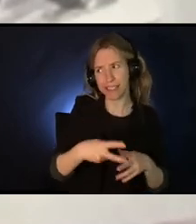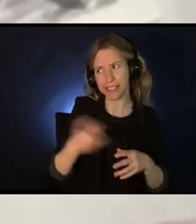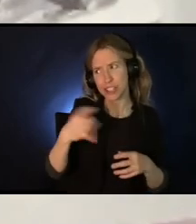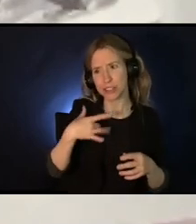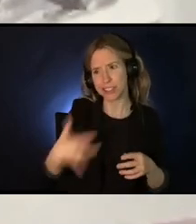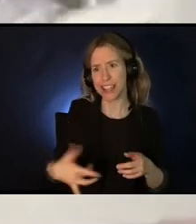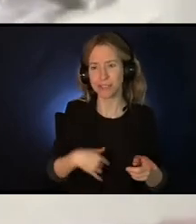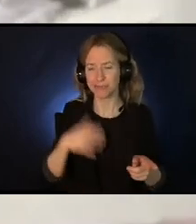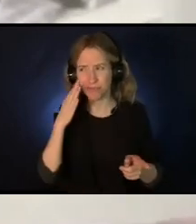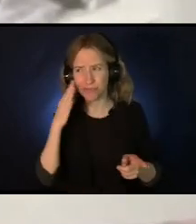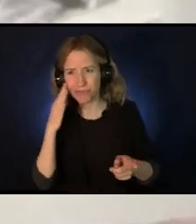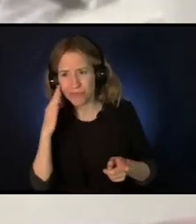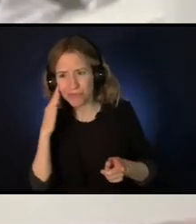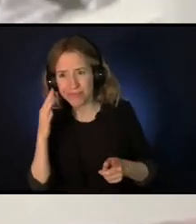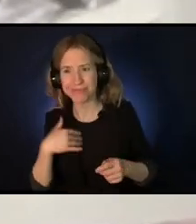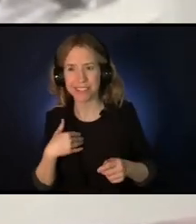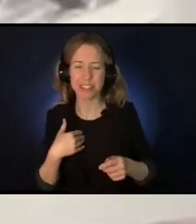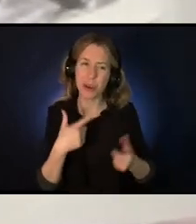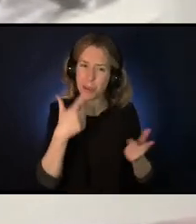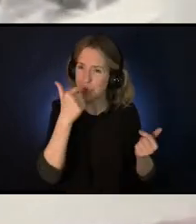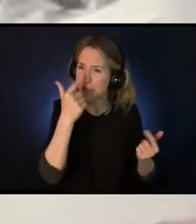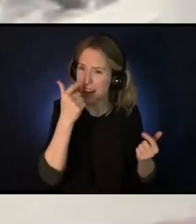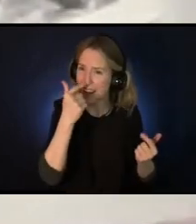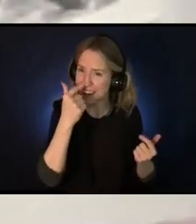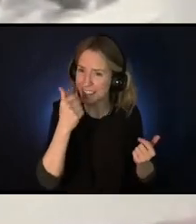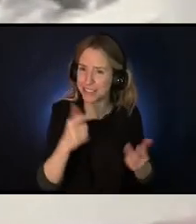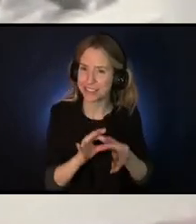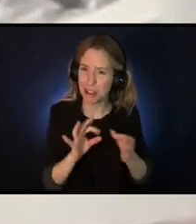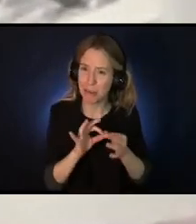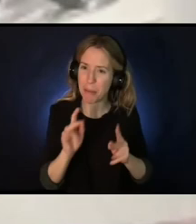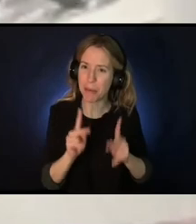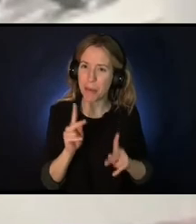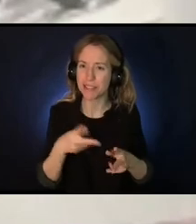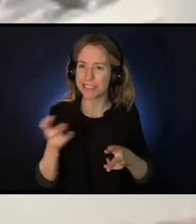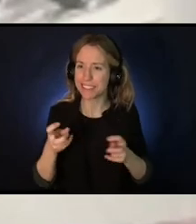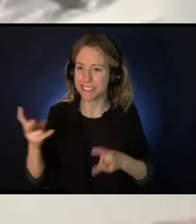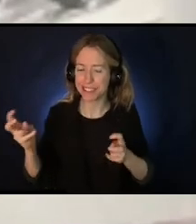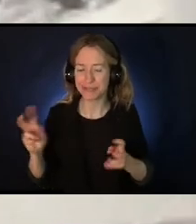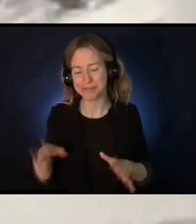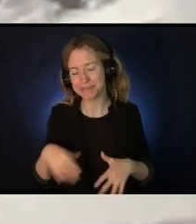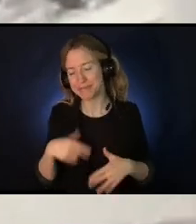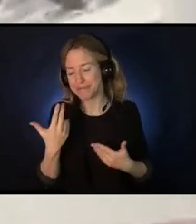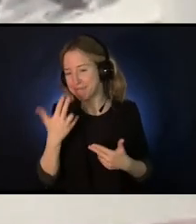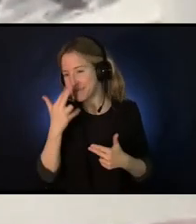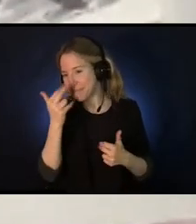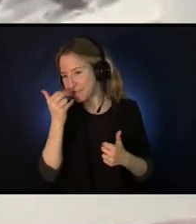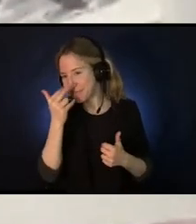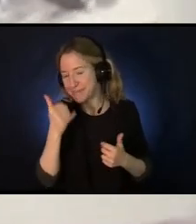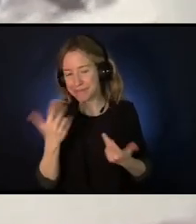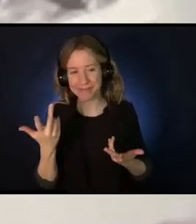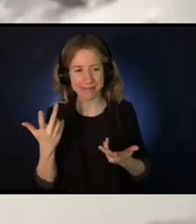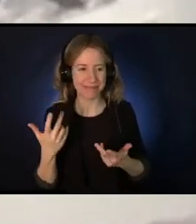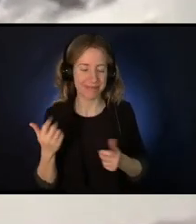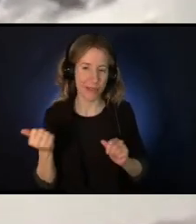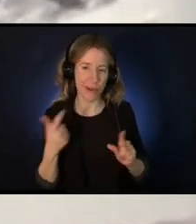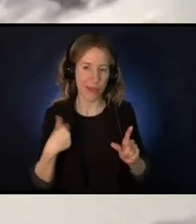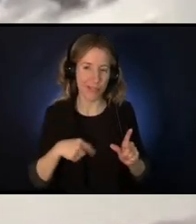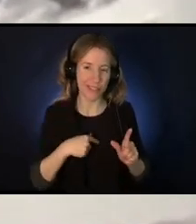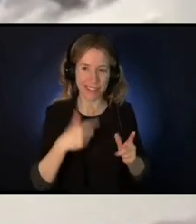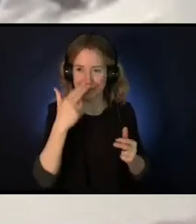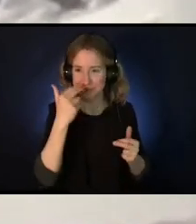So it's not that we don't have a sense of humor. We have to have. Never be able to put up